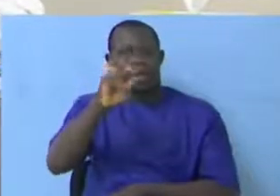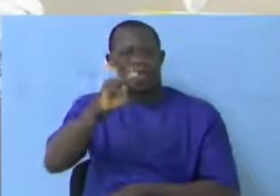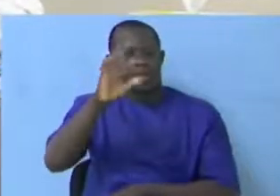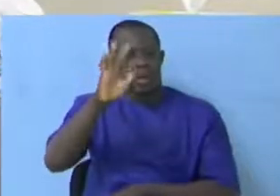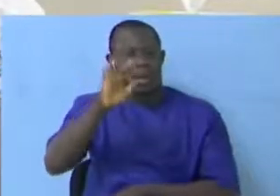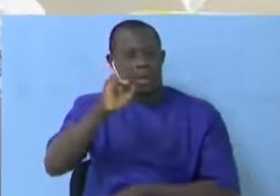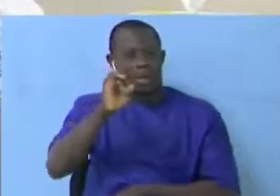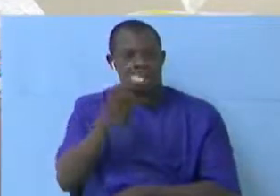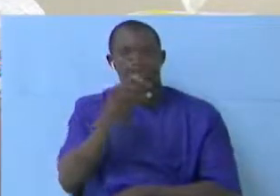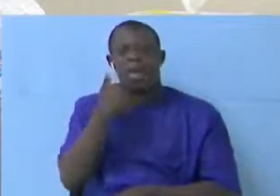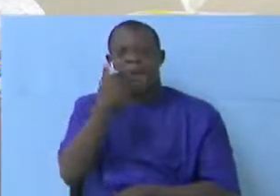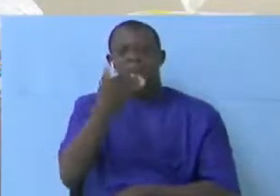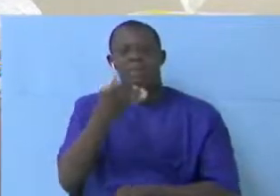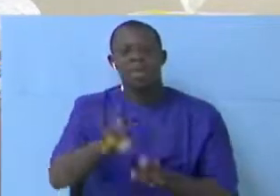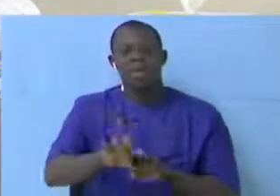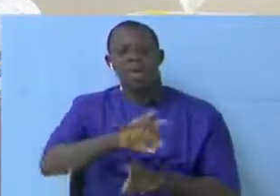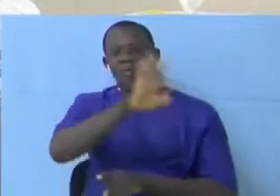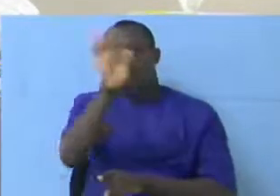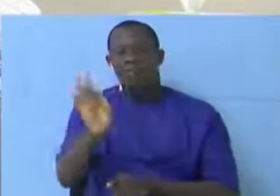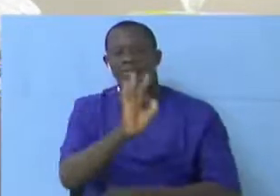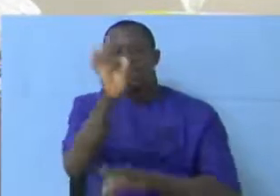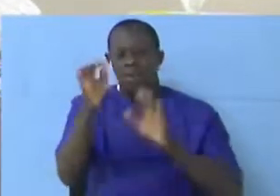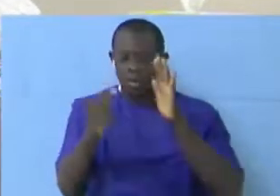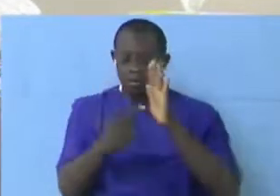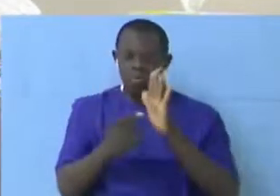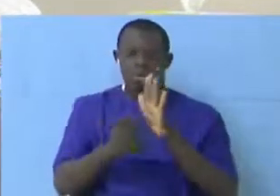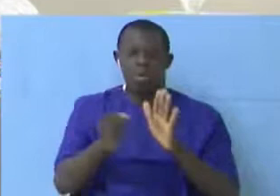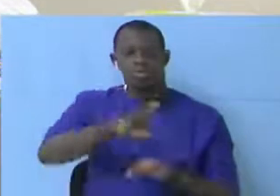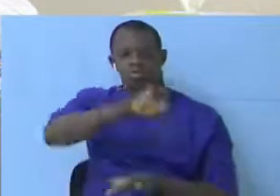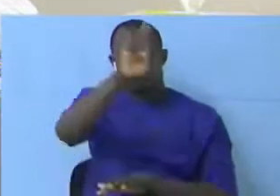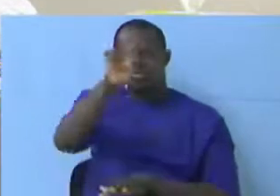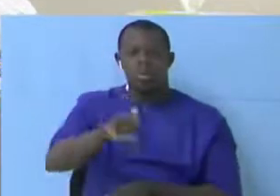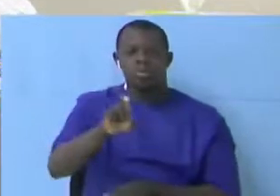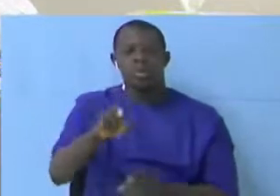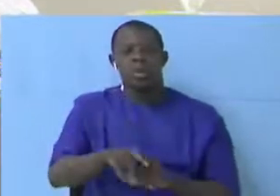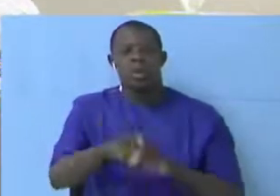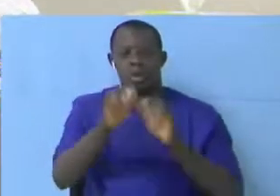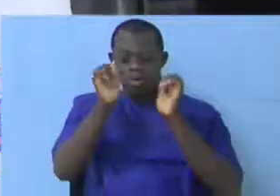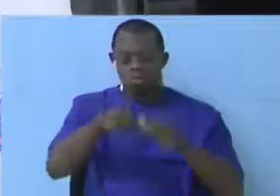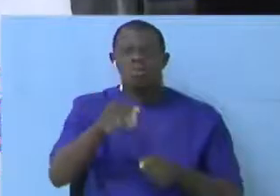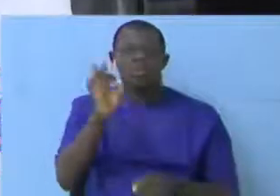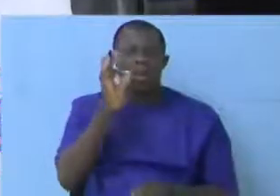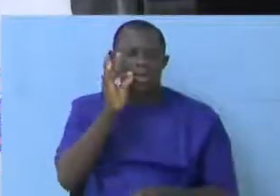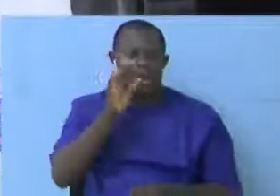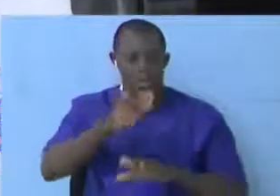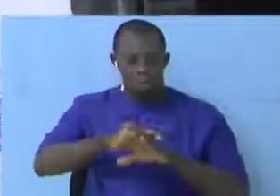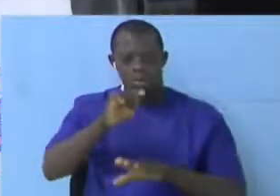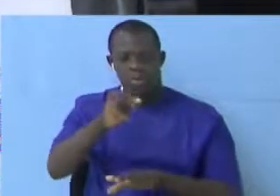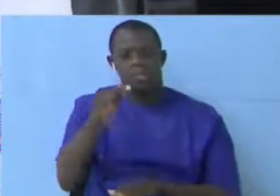asked, very important questions, would be answered that day